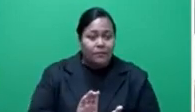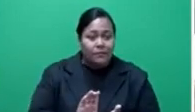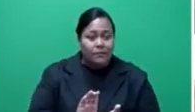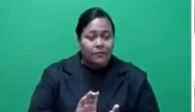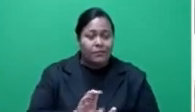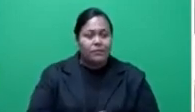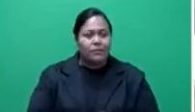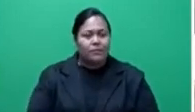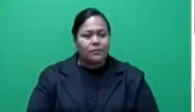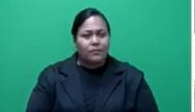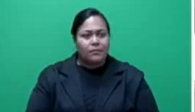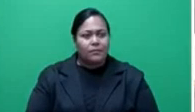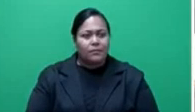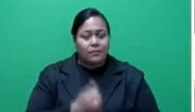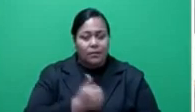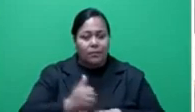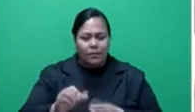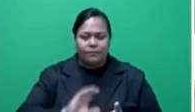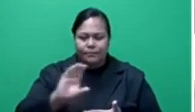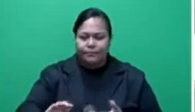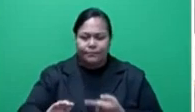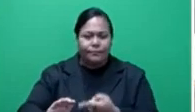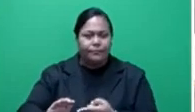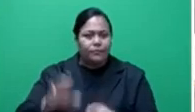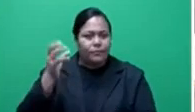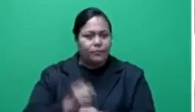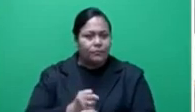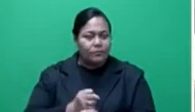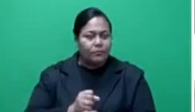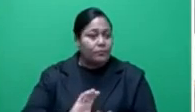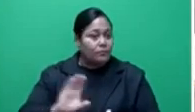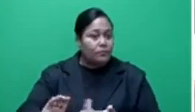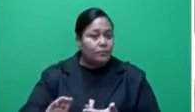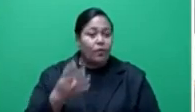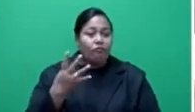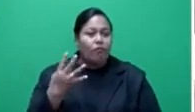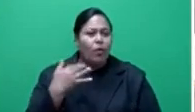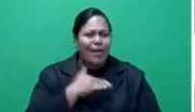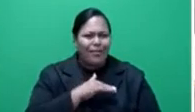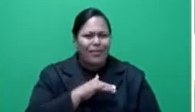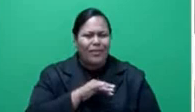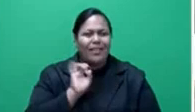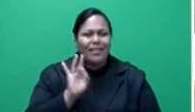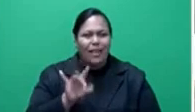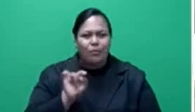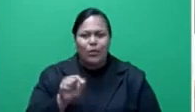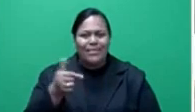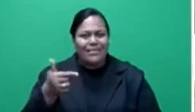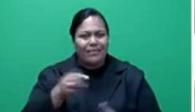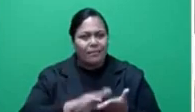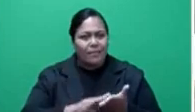I want to talk about that. Government has allocated a total grant, Mr. Speaker, sir, of $410.7 million